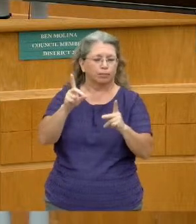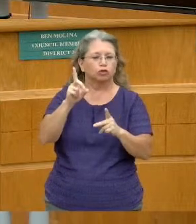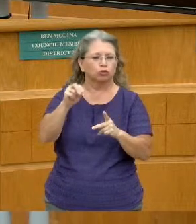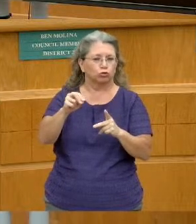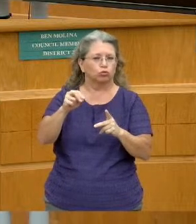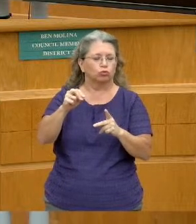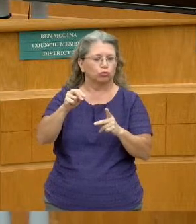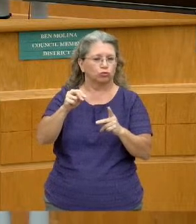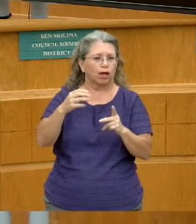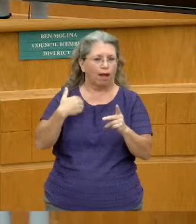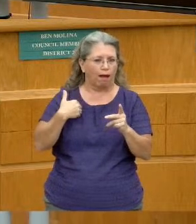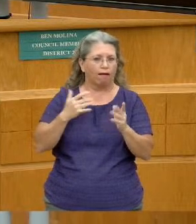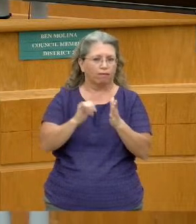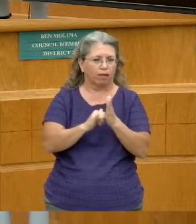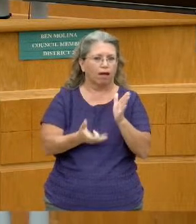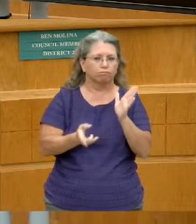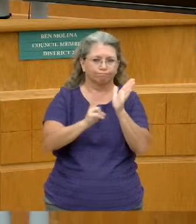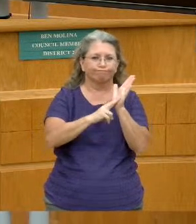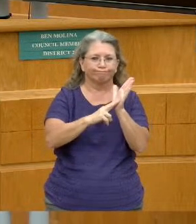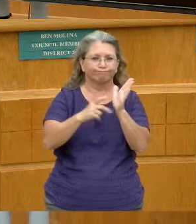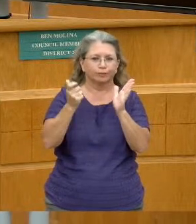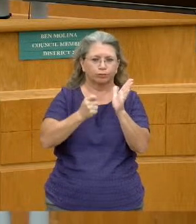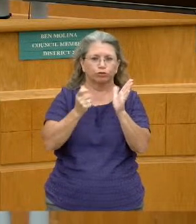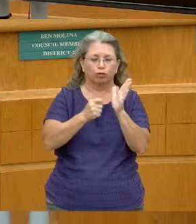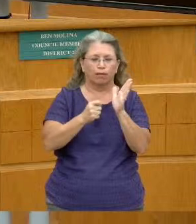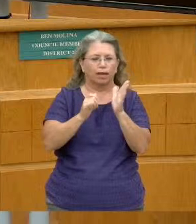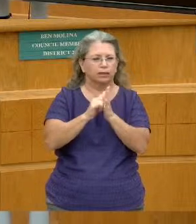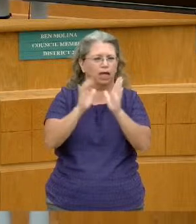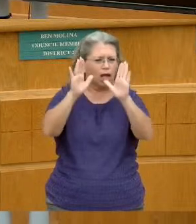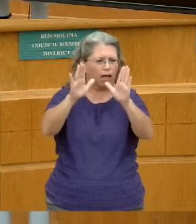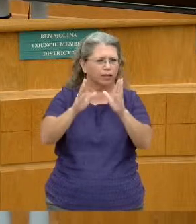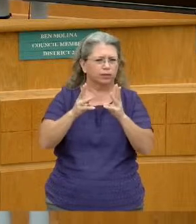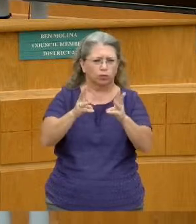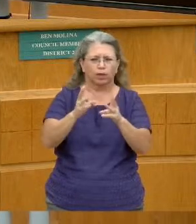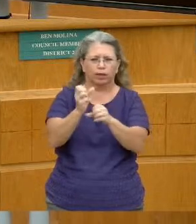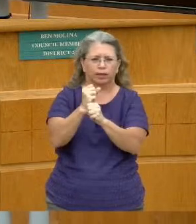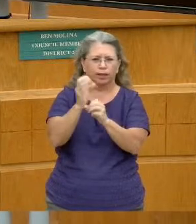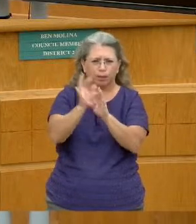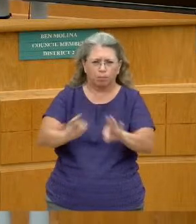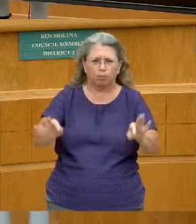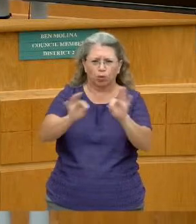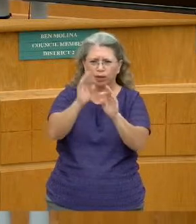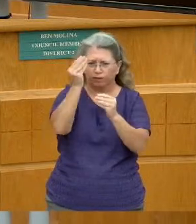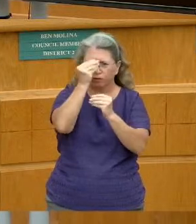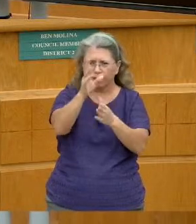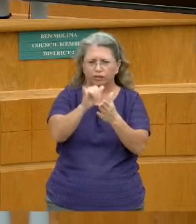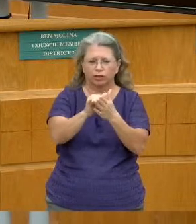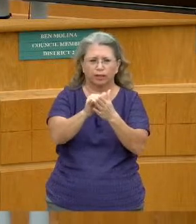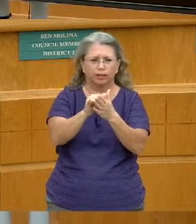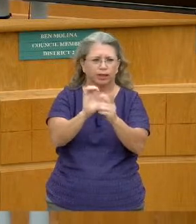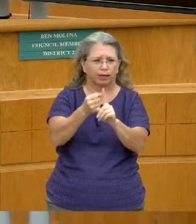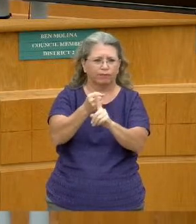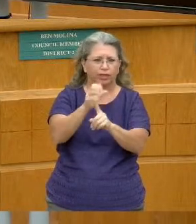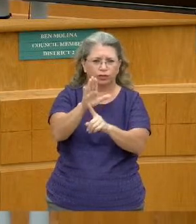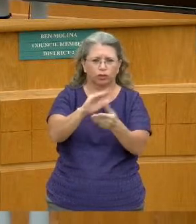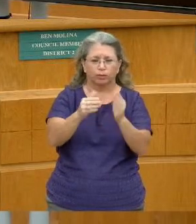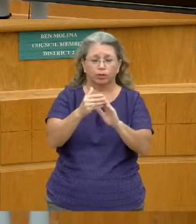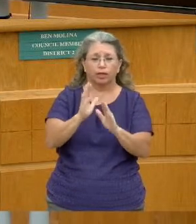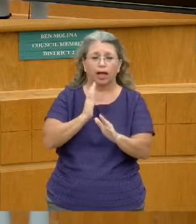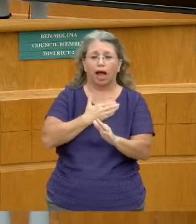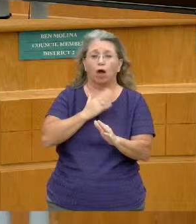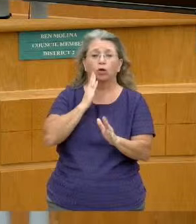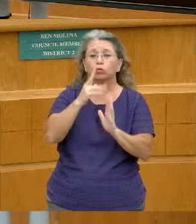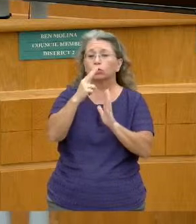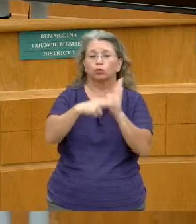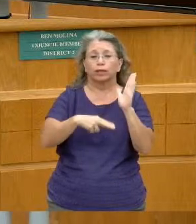an excellent way to receive important information that affects your community. Our reverse alert will read